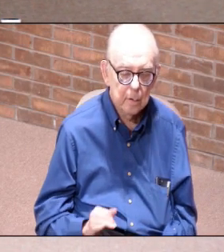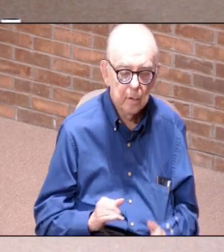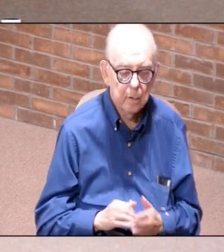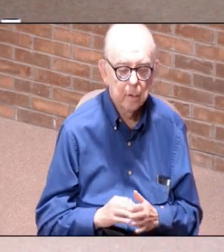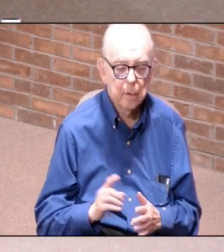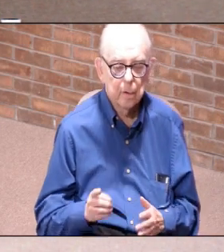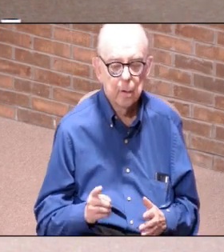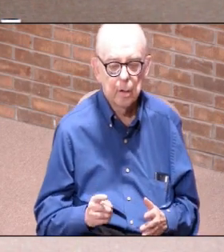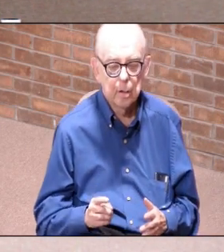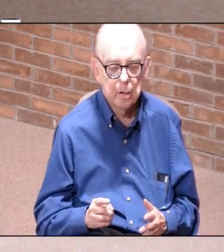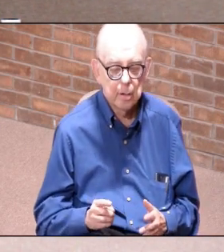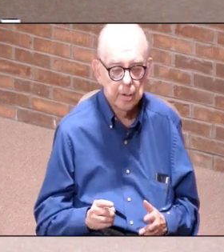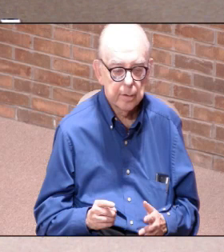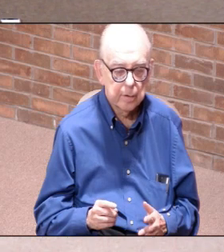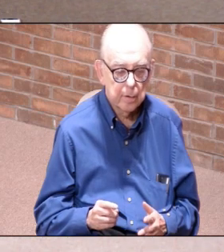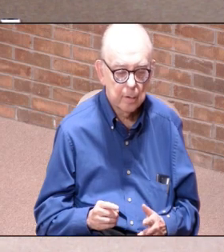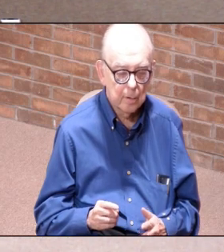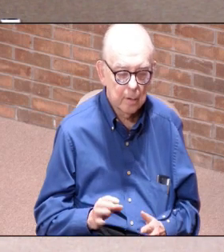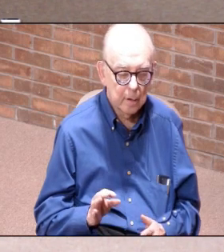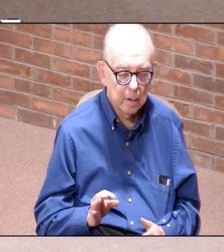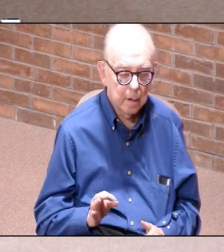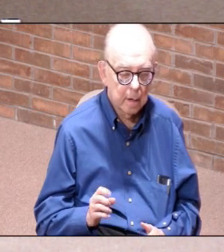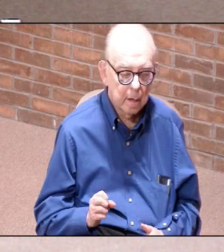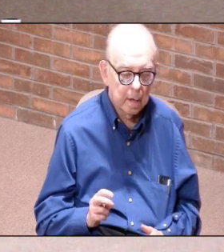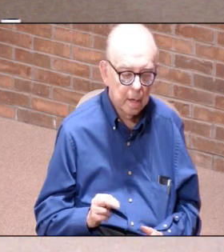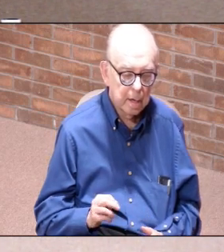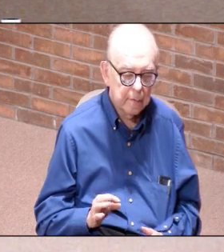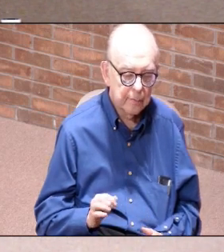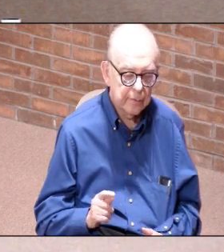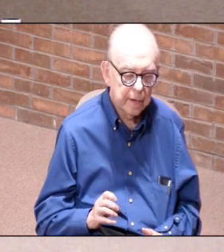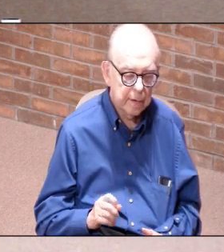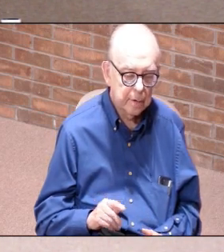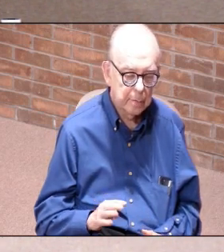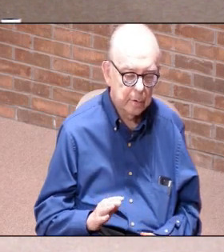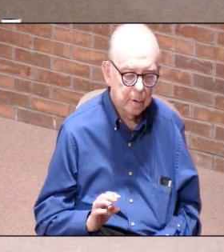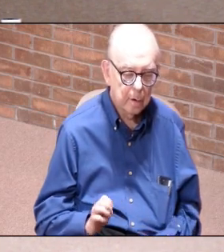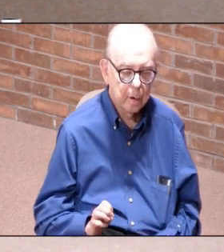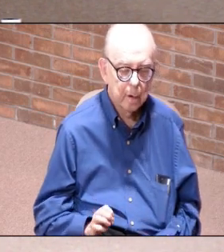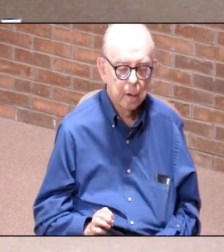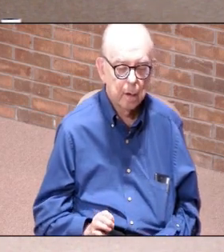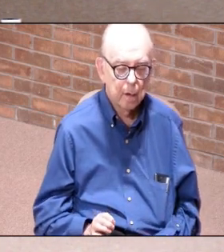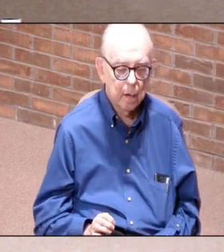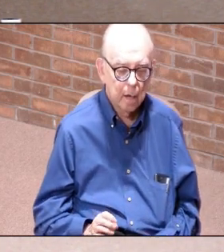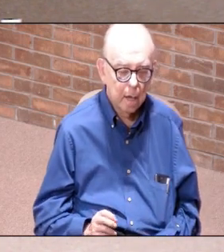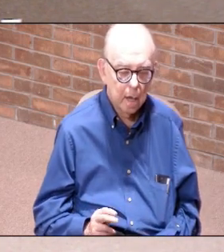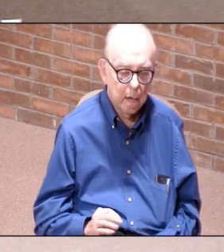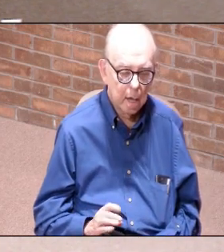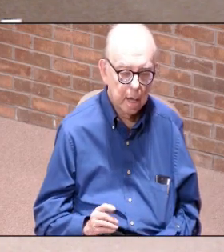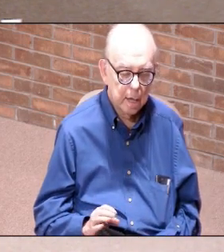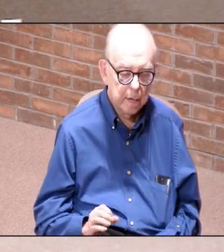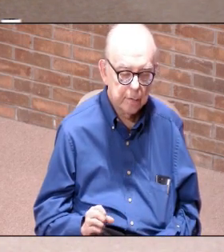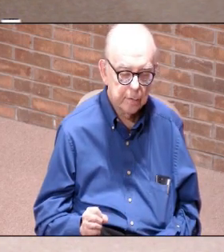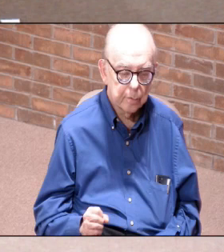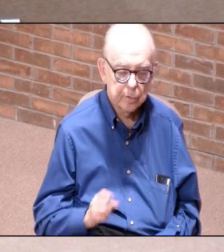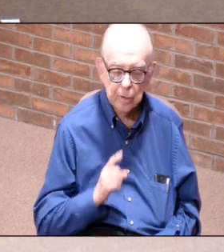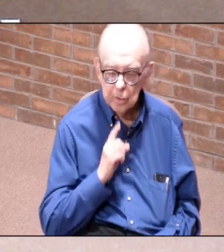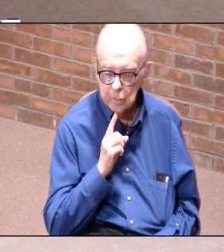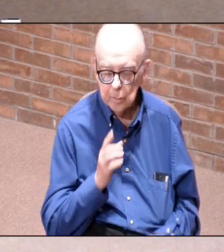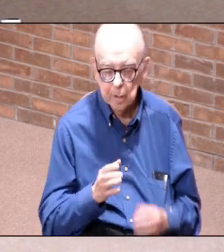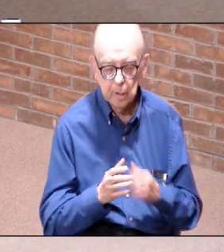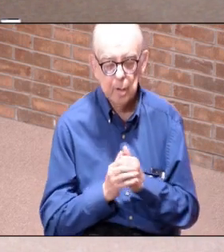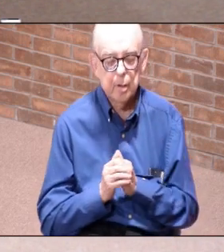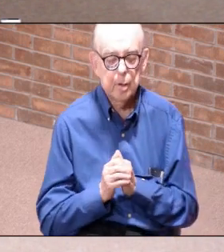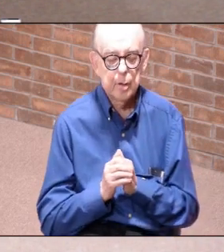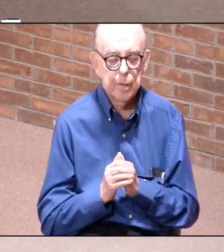this one is an inflatable. Okay, this one isn't real. But the Hindus actually worship